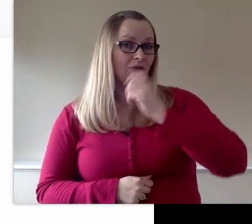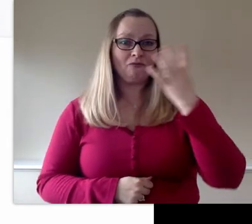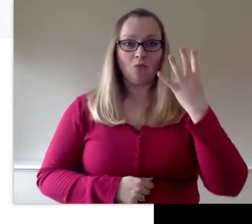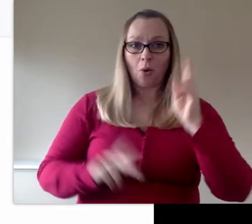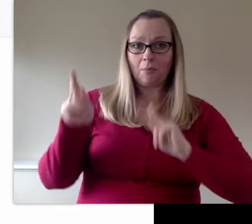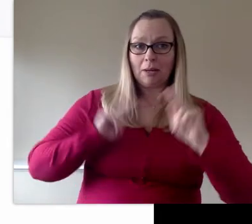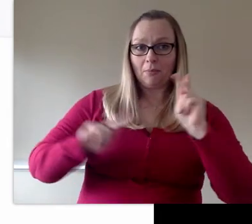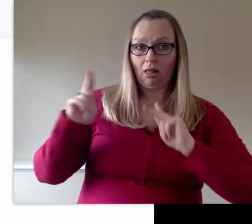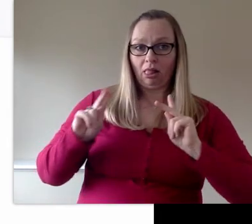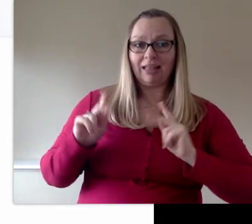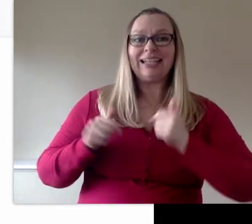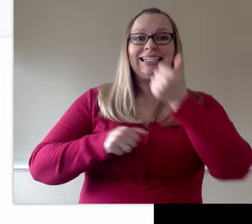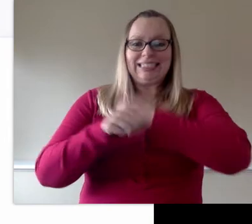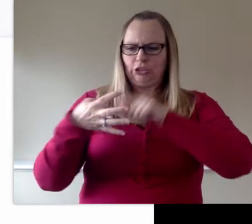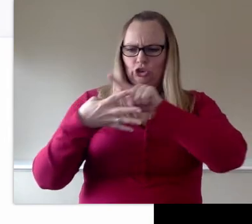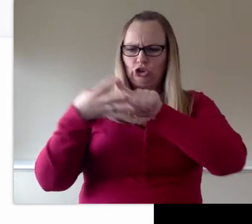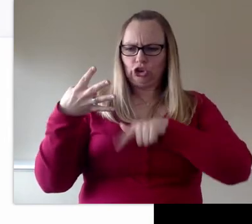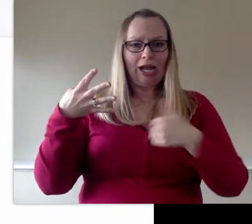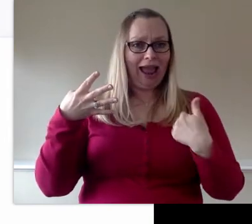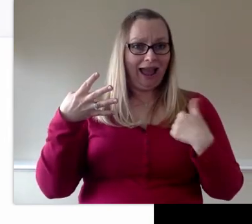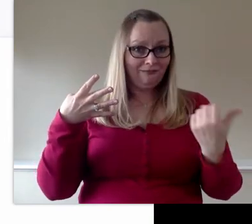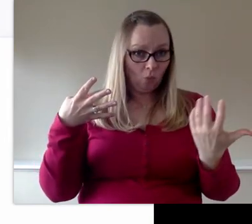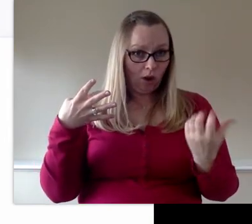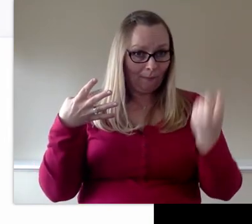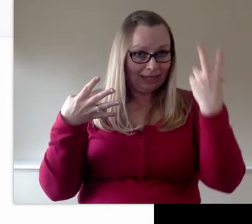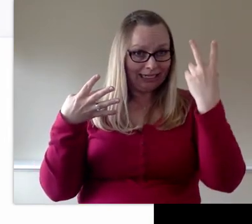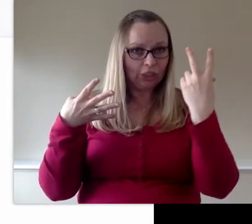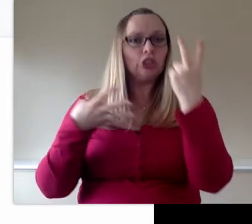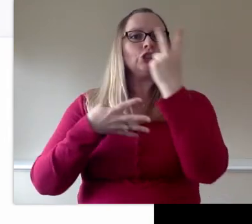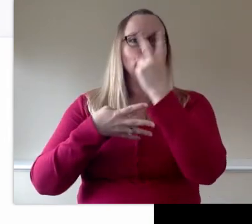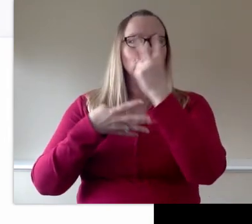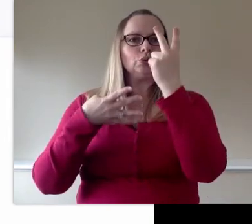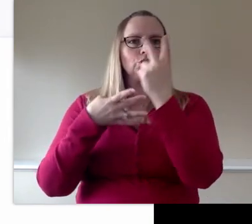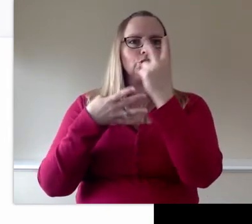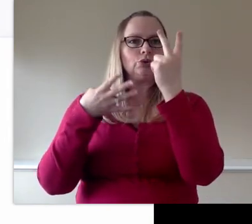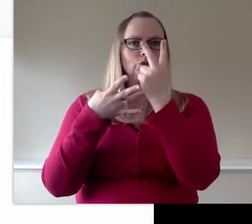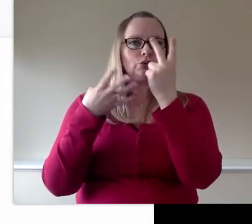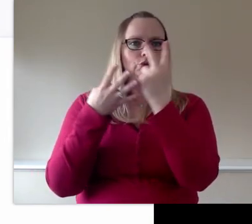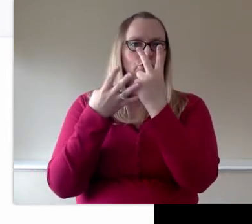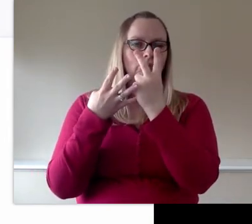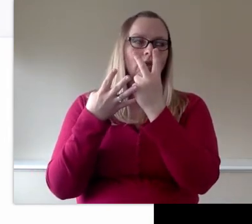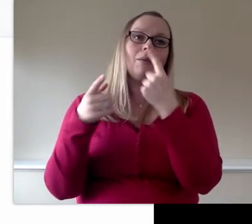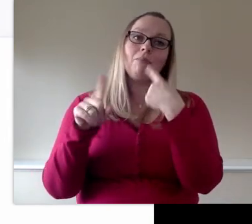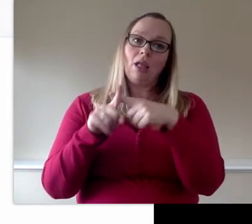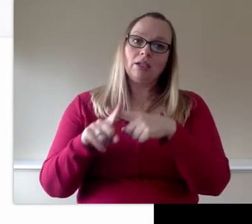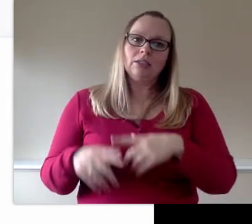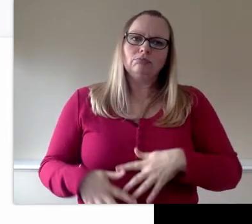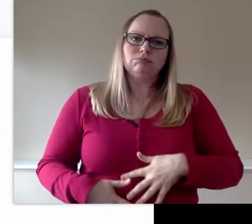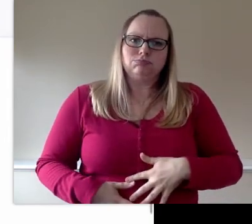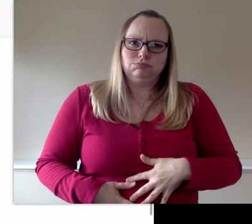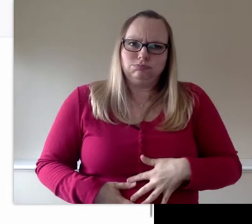are they each going to have? They're each going to have 2. And a stomach ache.